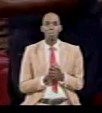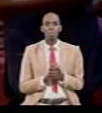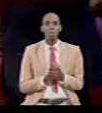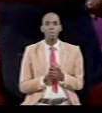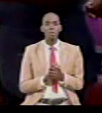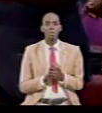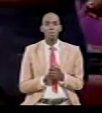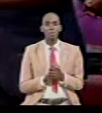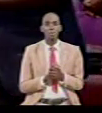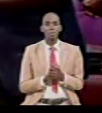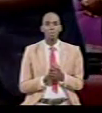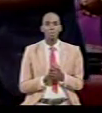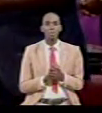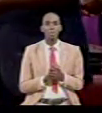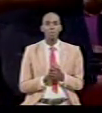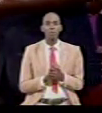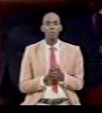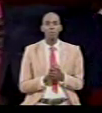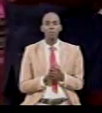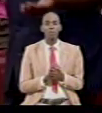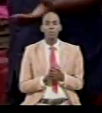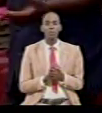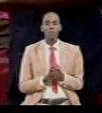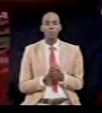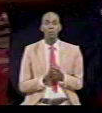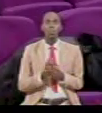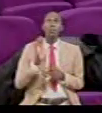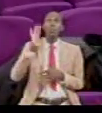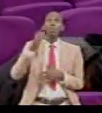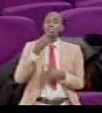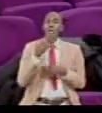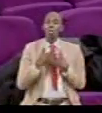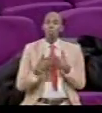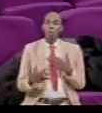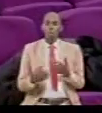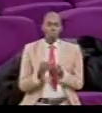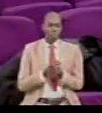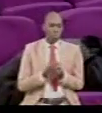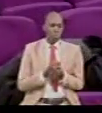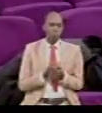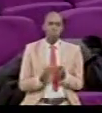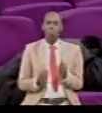His blood washes whiter than snow.